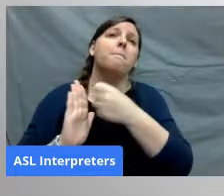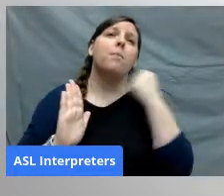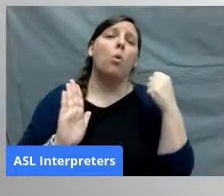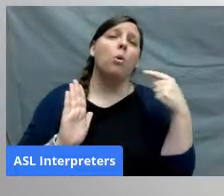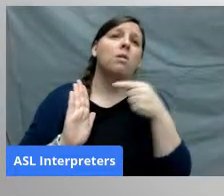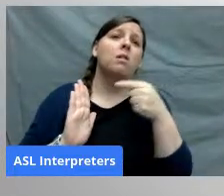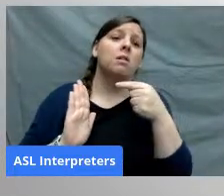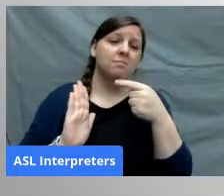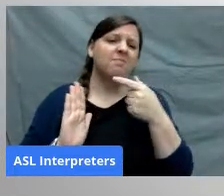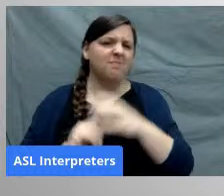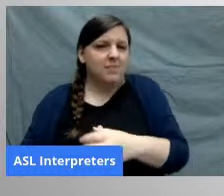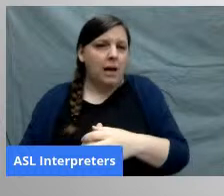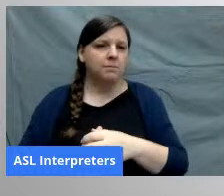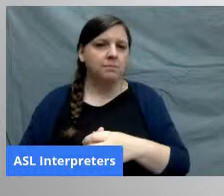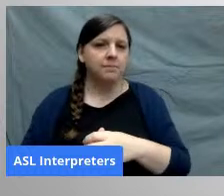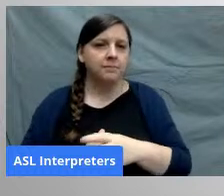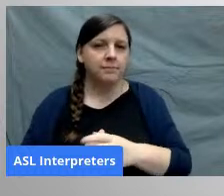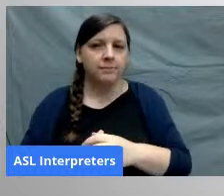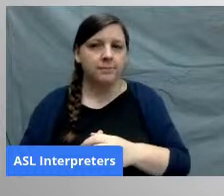Yeah.